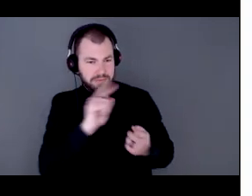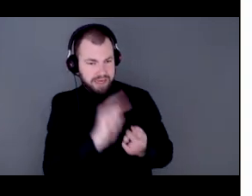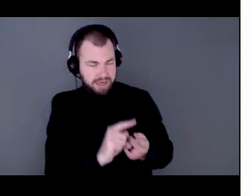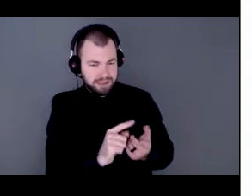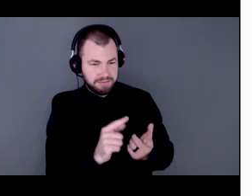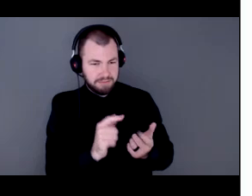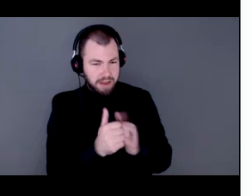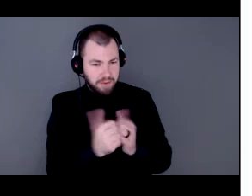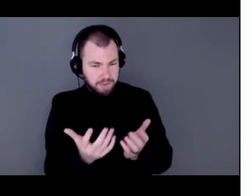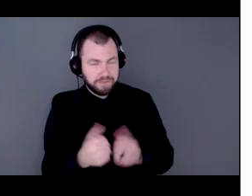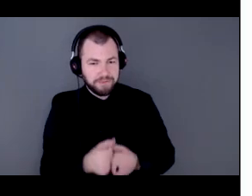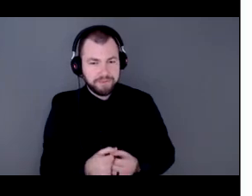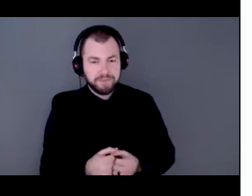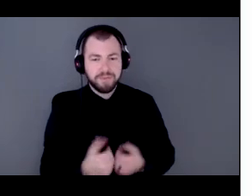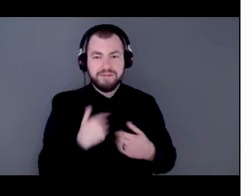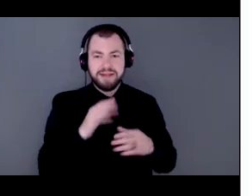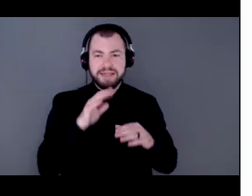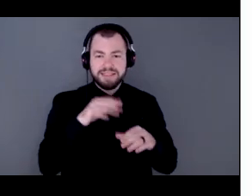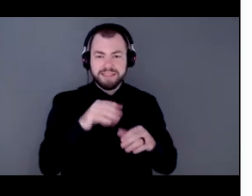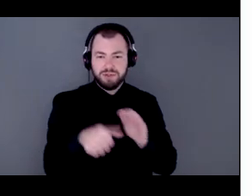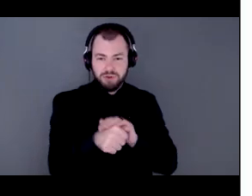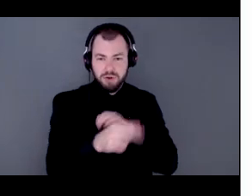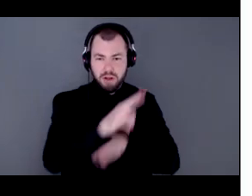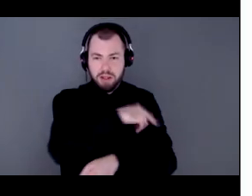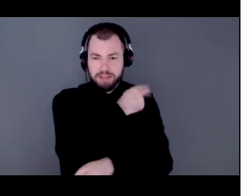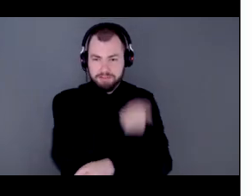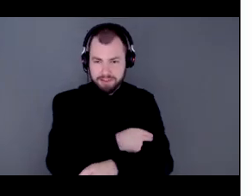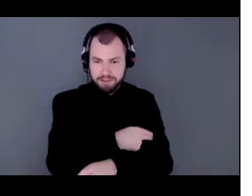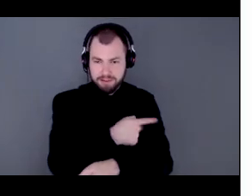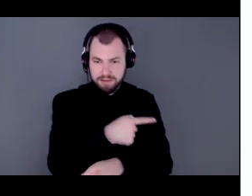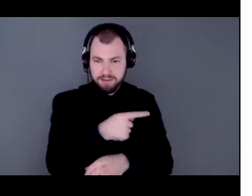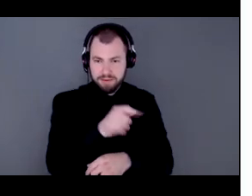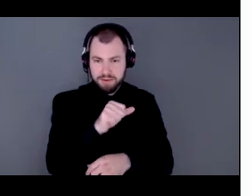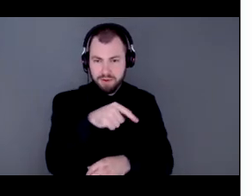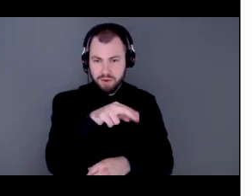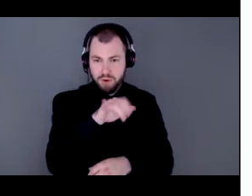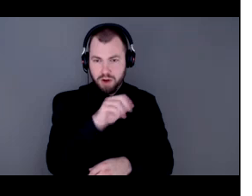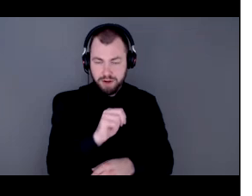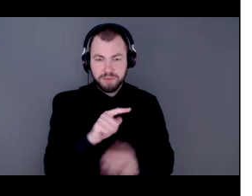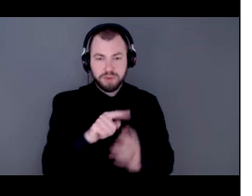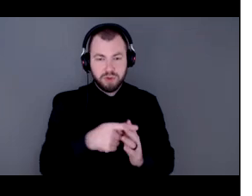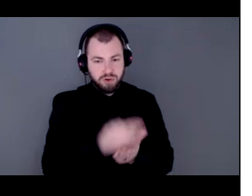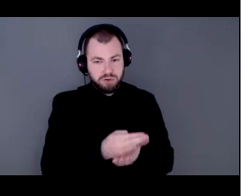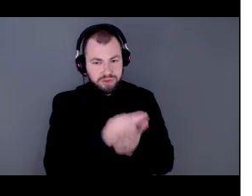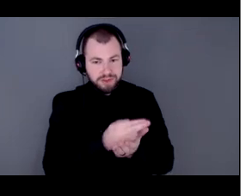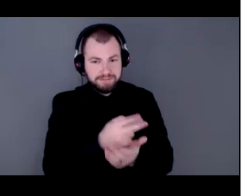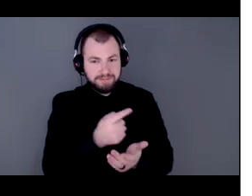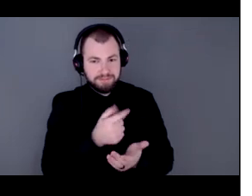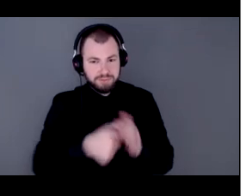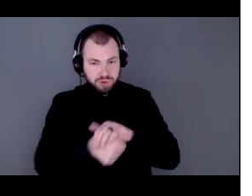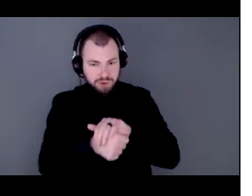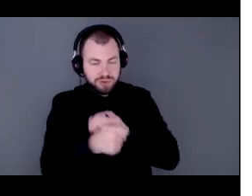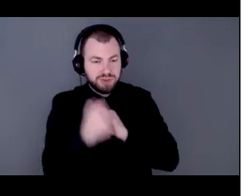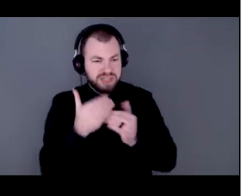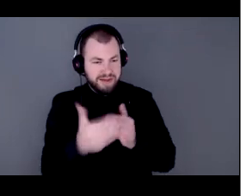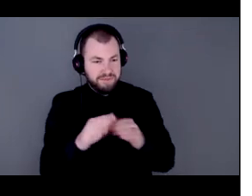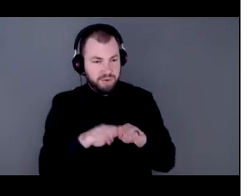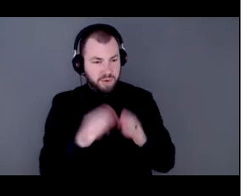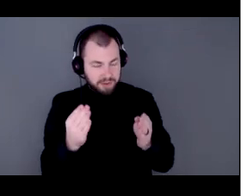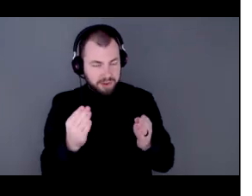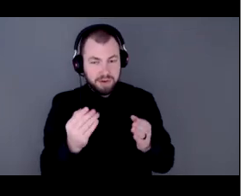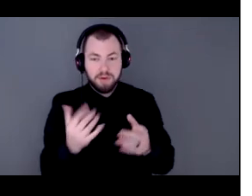hospital at the aquarium, and just we started rehabilitating turtles just after opening in 2000. And over the years, we've seen a dramatic increase